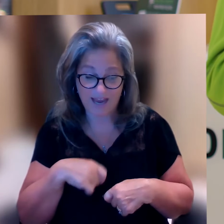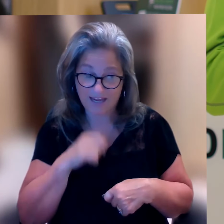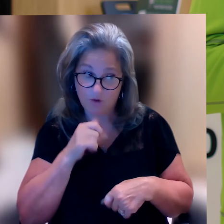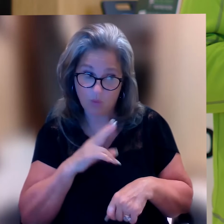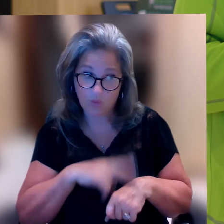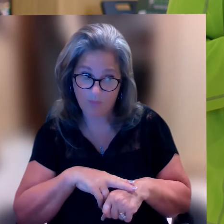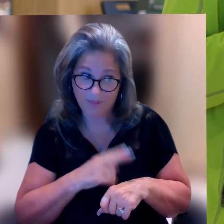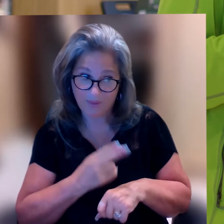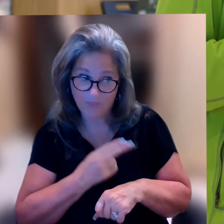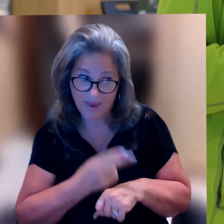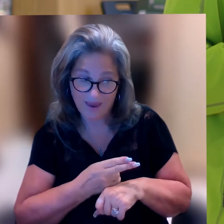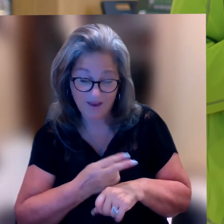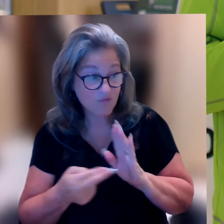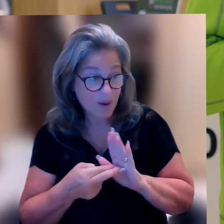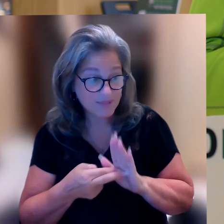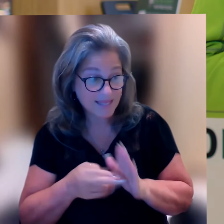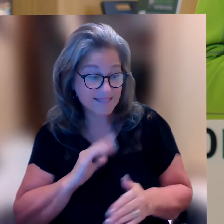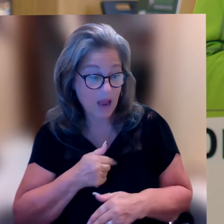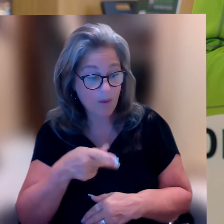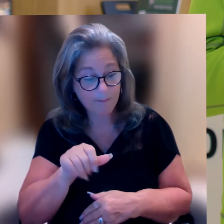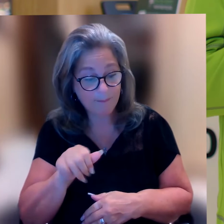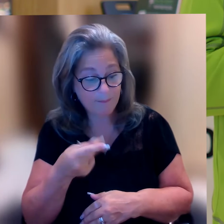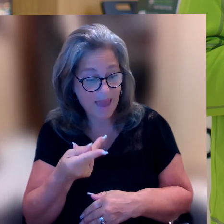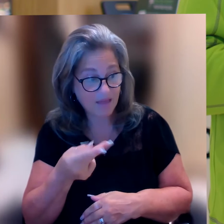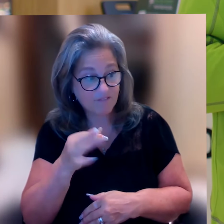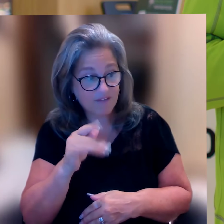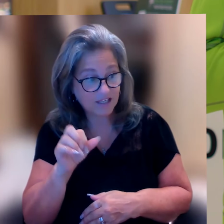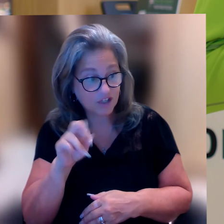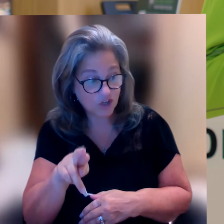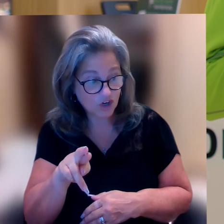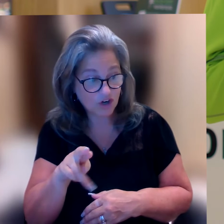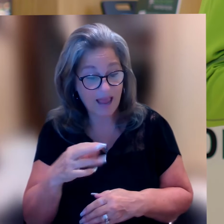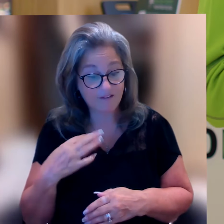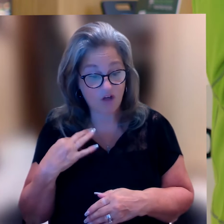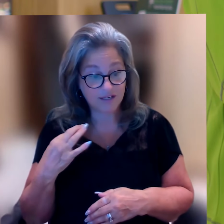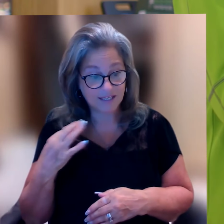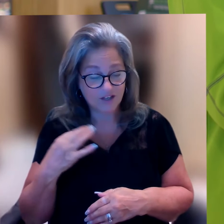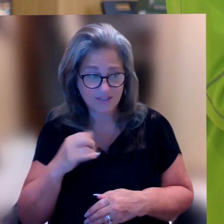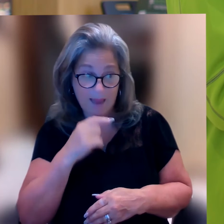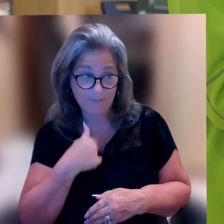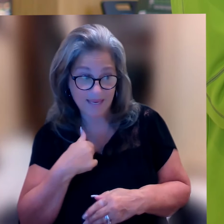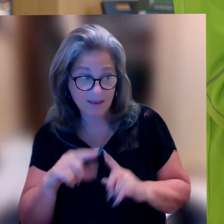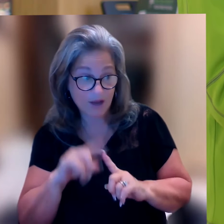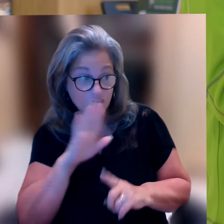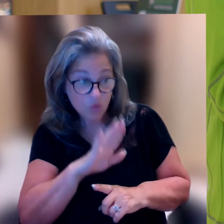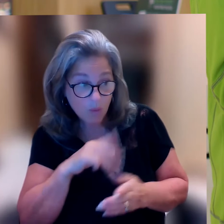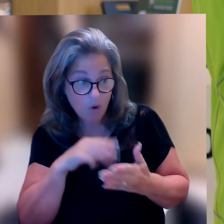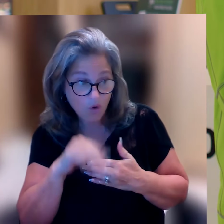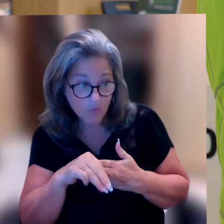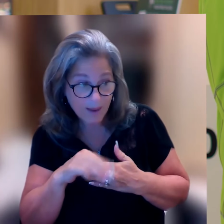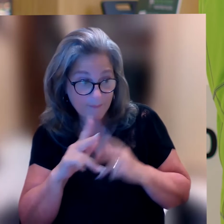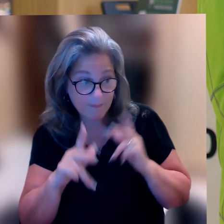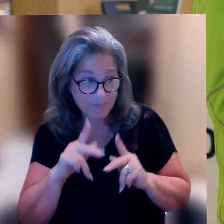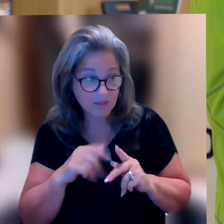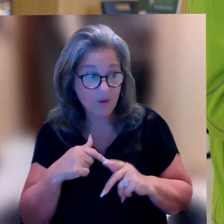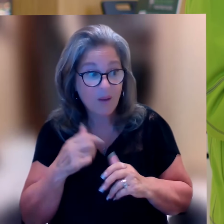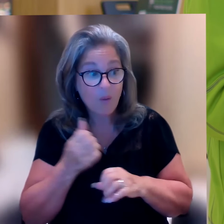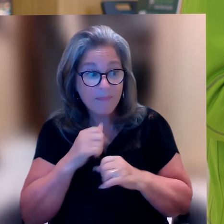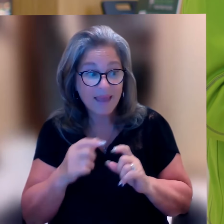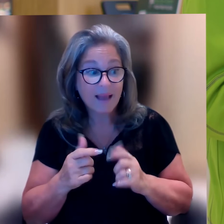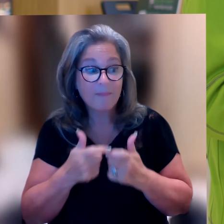normally wear. This represents our Pathfinders and our volunteers, so not necessarily me, but your program folks that are a big,